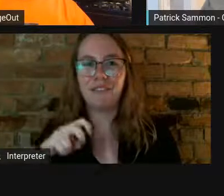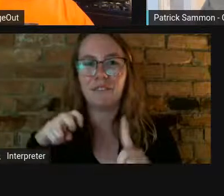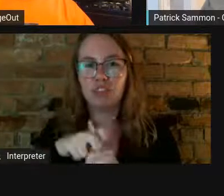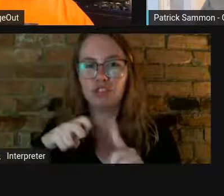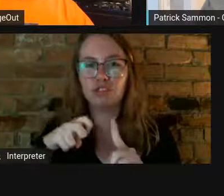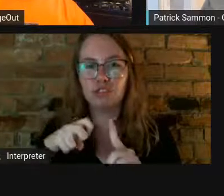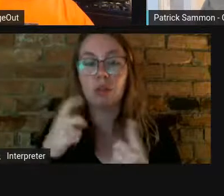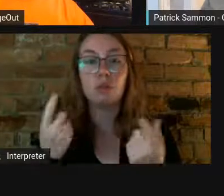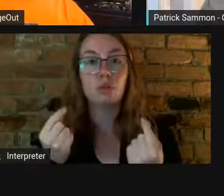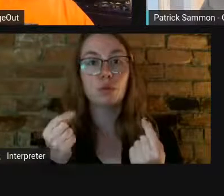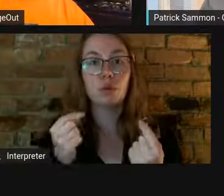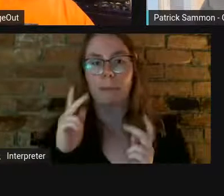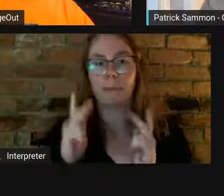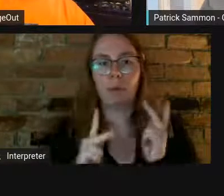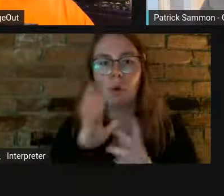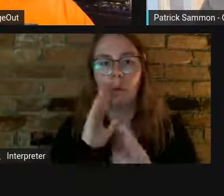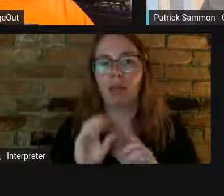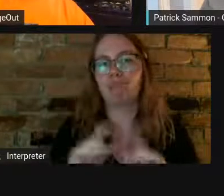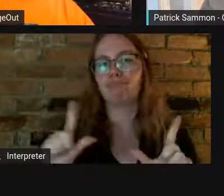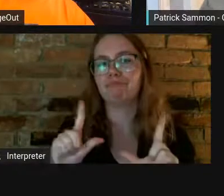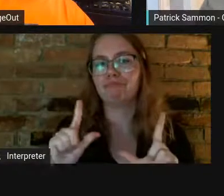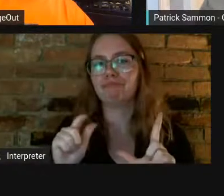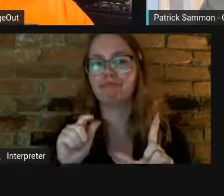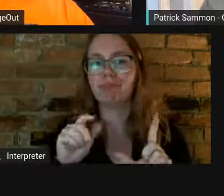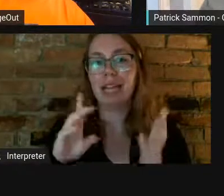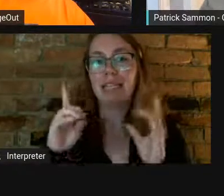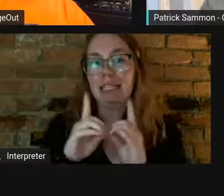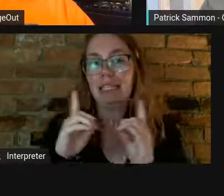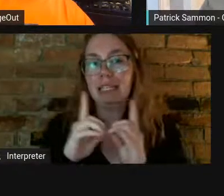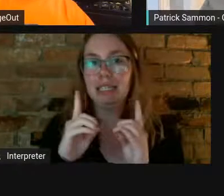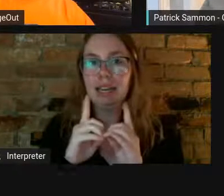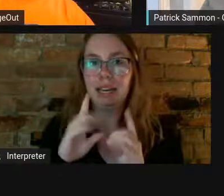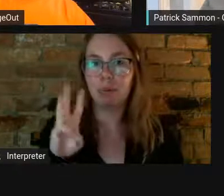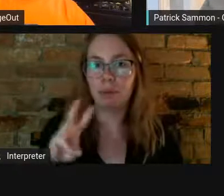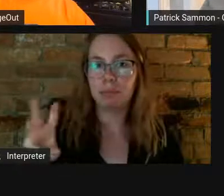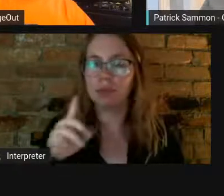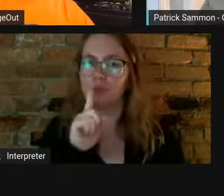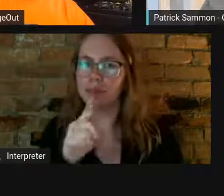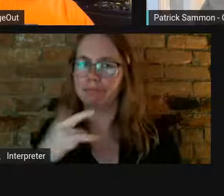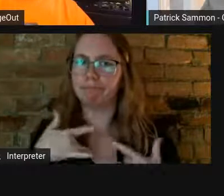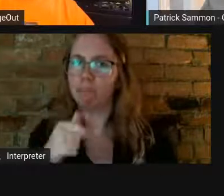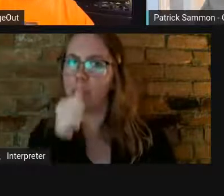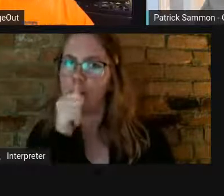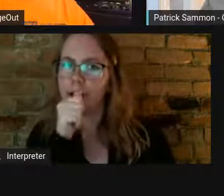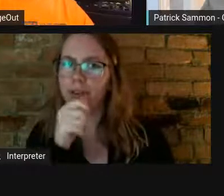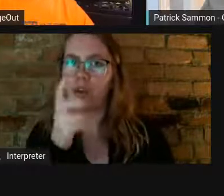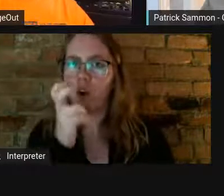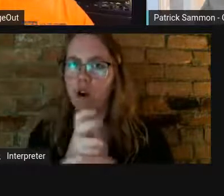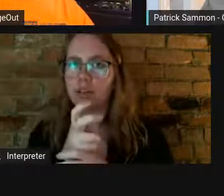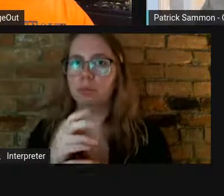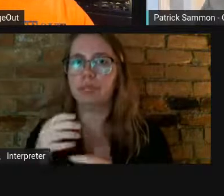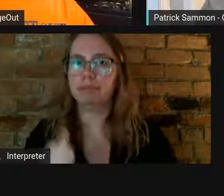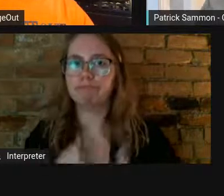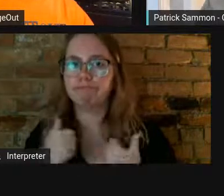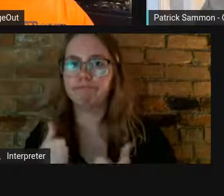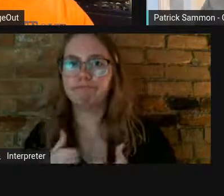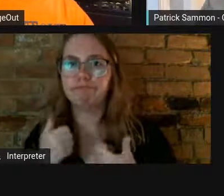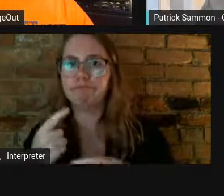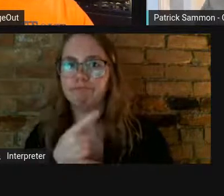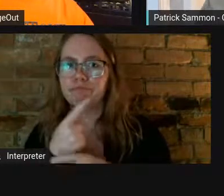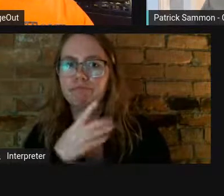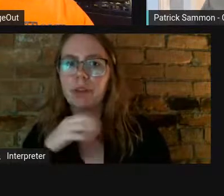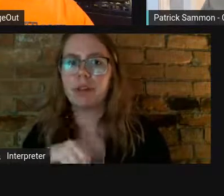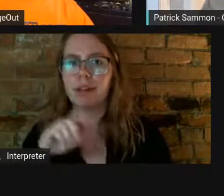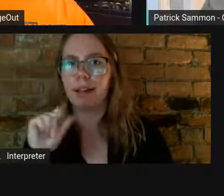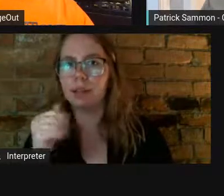sites, which are very private, because again, it's very difficult to be LGBT plus in Russia. So they will go on LGBT plus dating